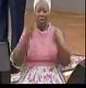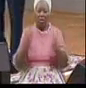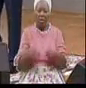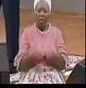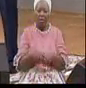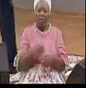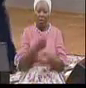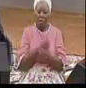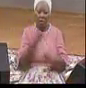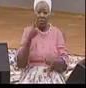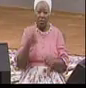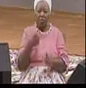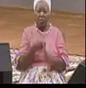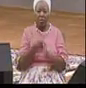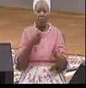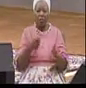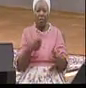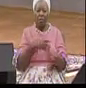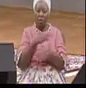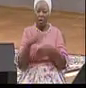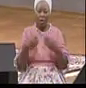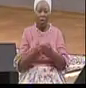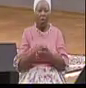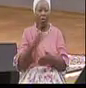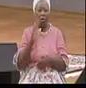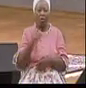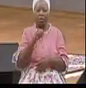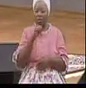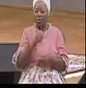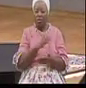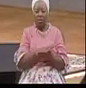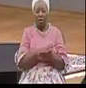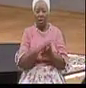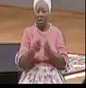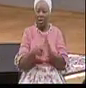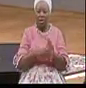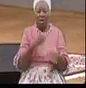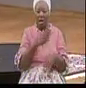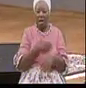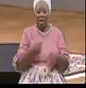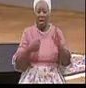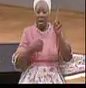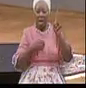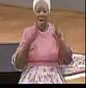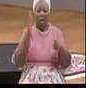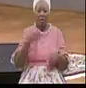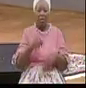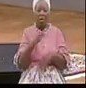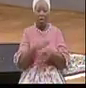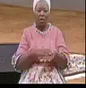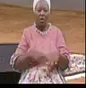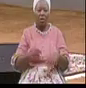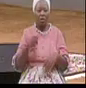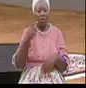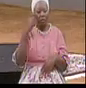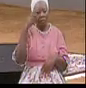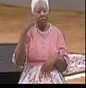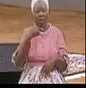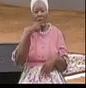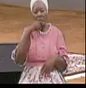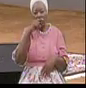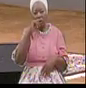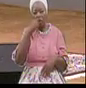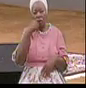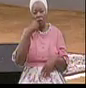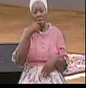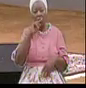save you from all your cleannesses, and I will call for the corn, and